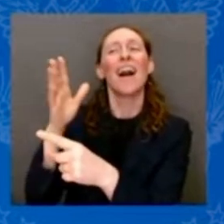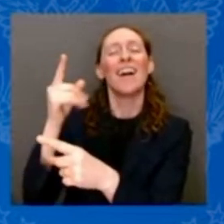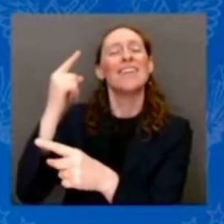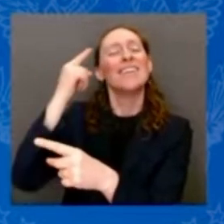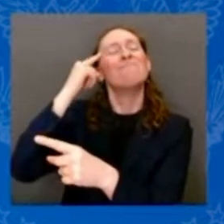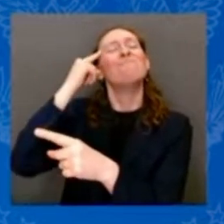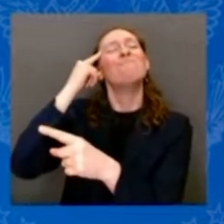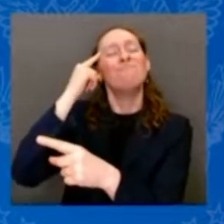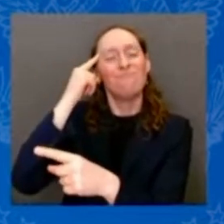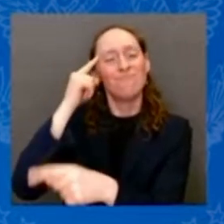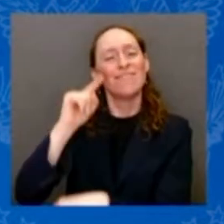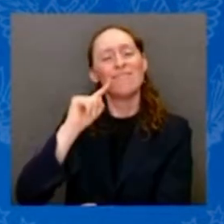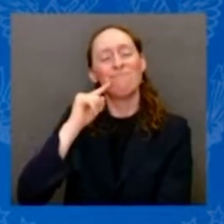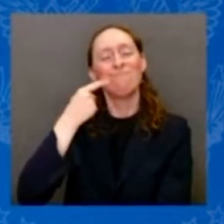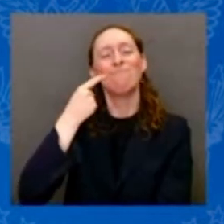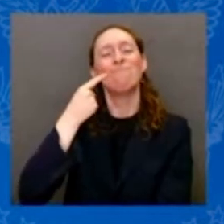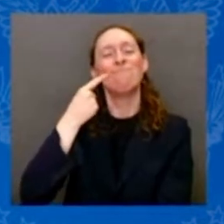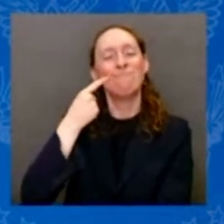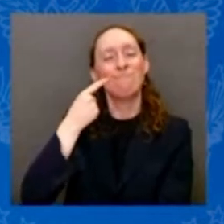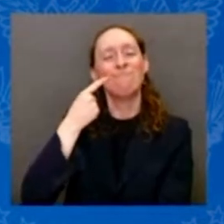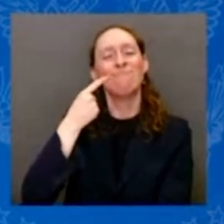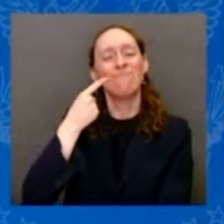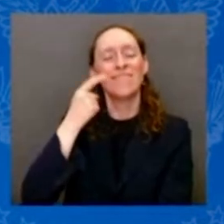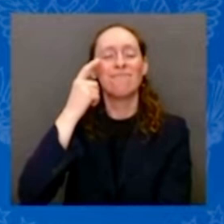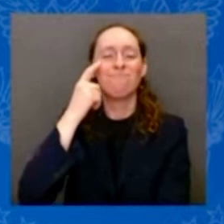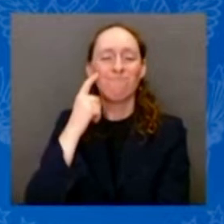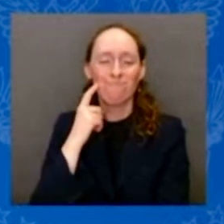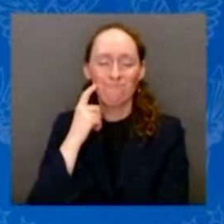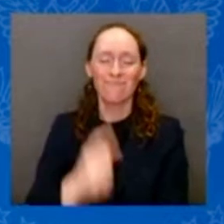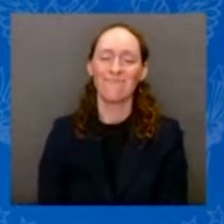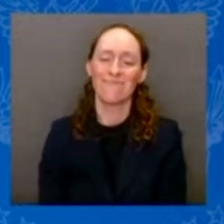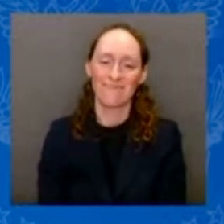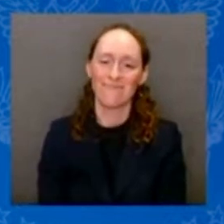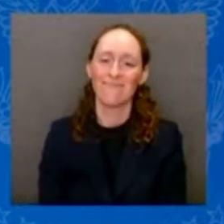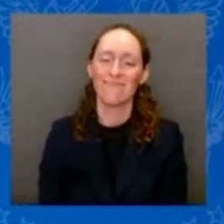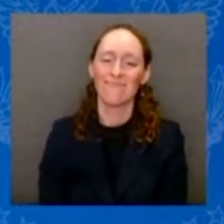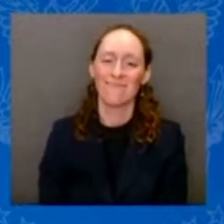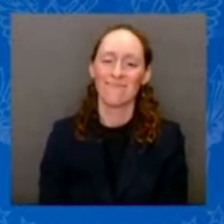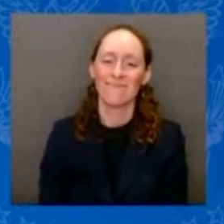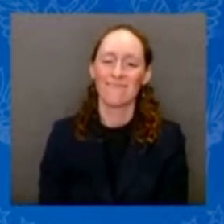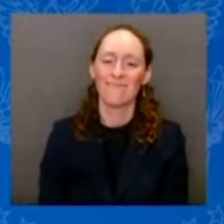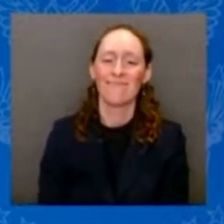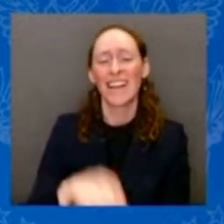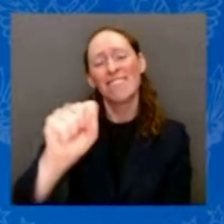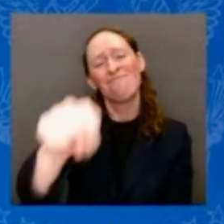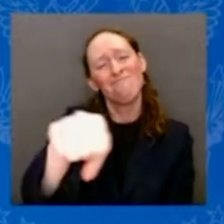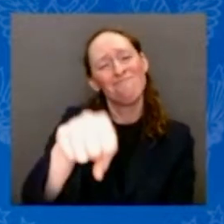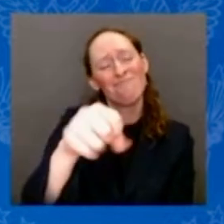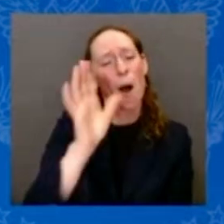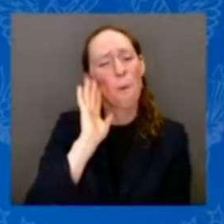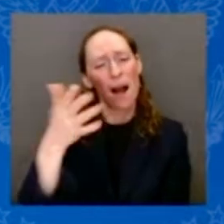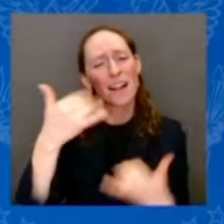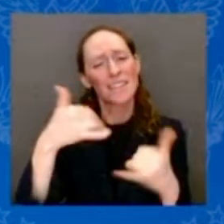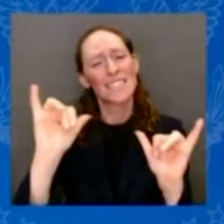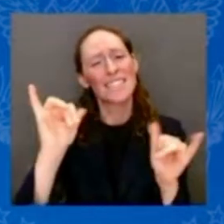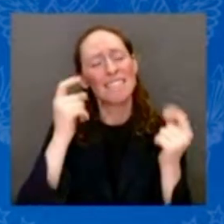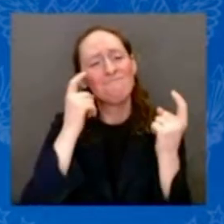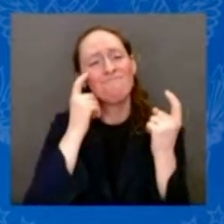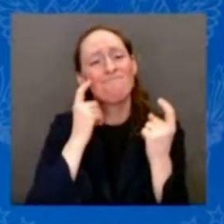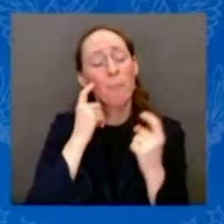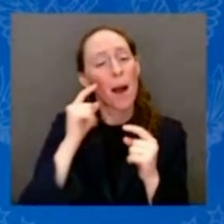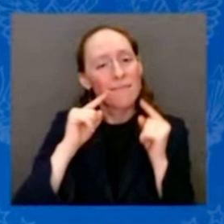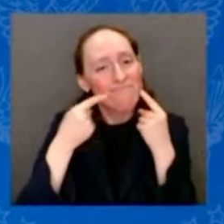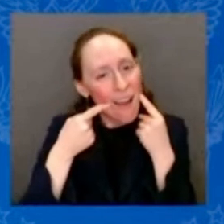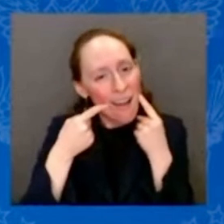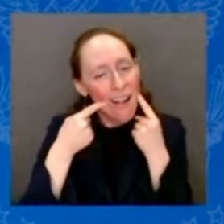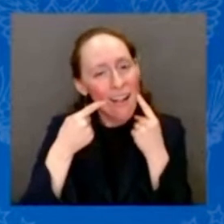when you had that smile first remembrance, that's when you know. That's when you know you're going to make it. You're going to know you're